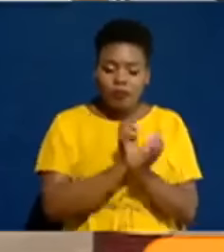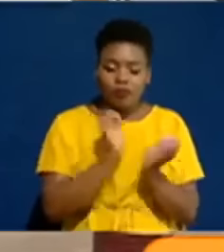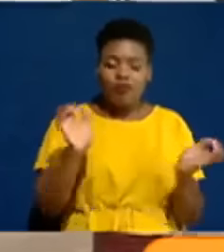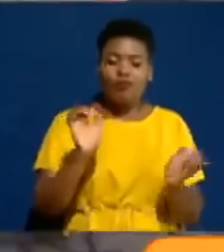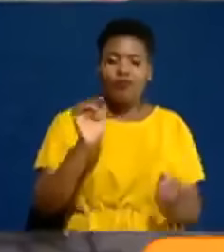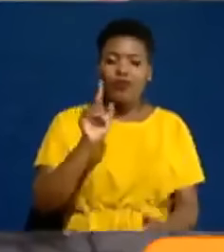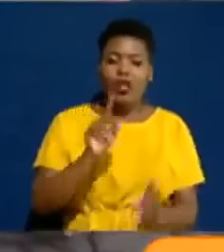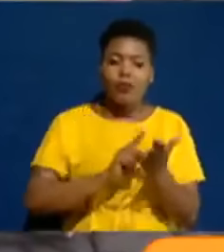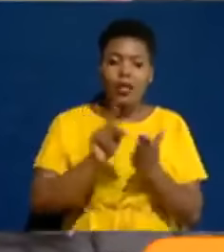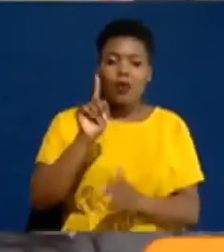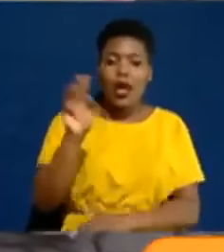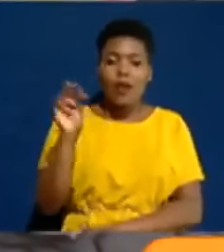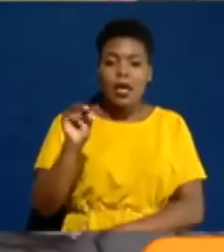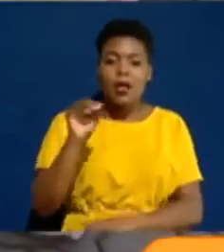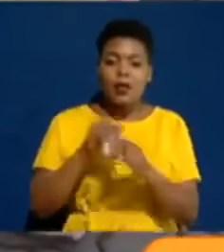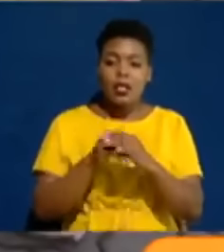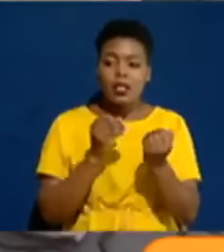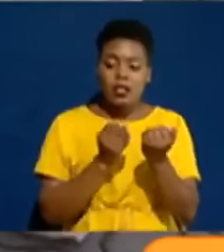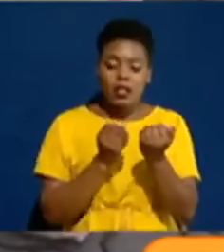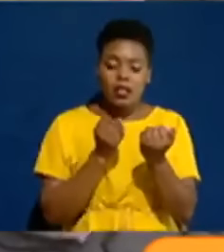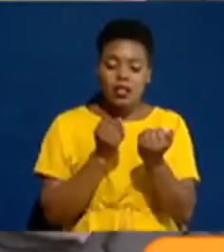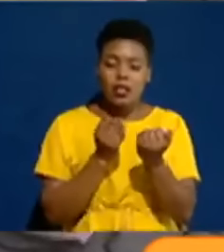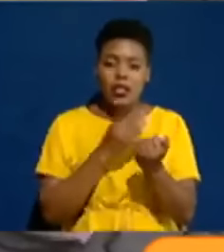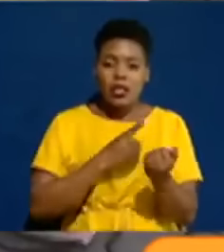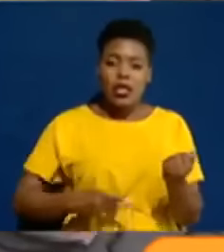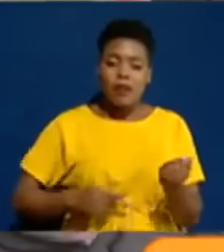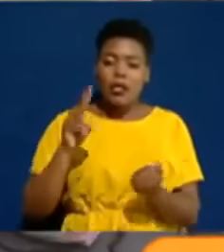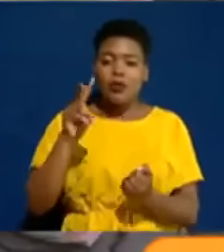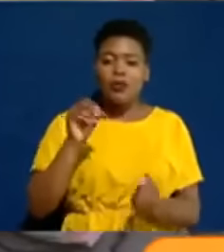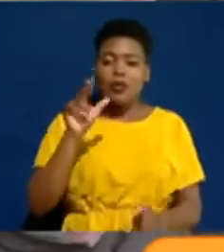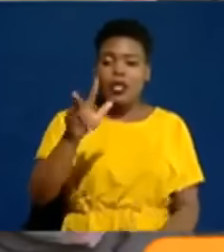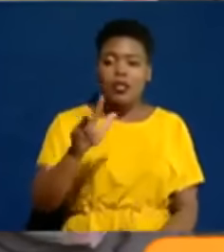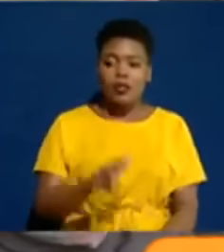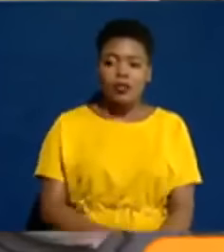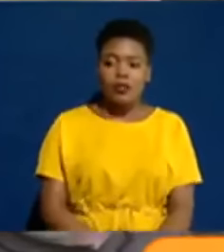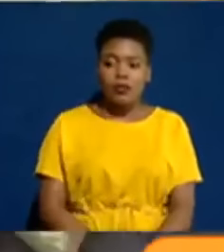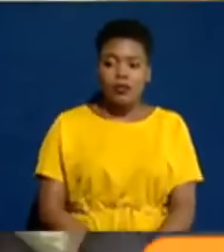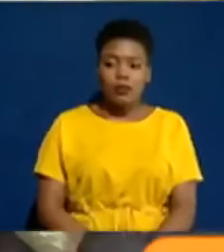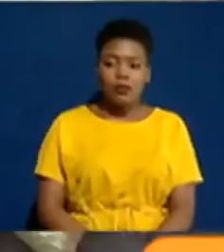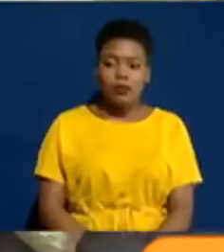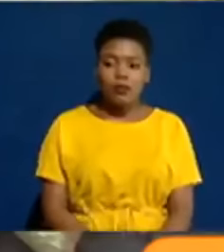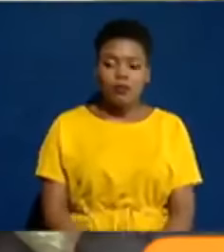bill in December 2023. Francis Mtalaki, Citizen TV.